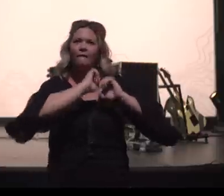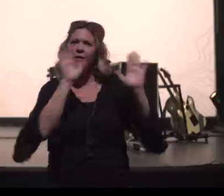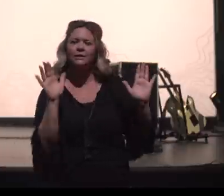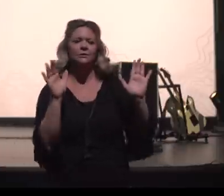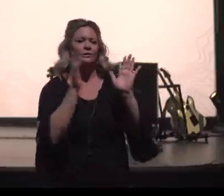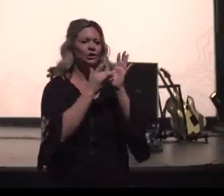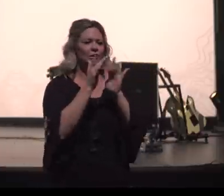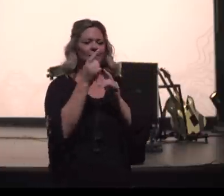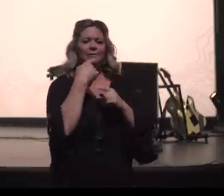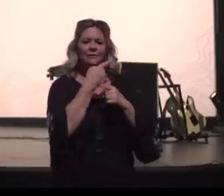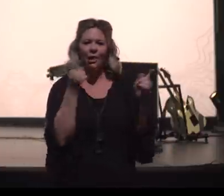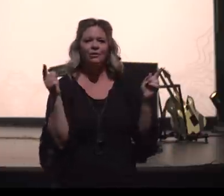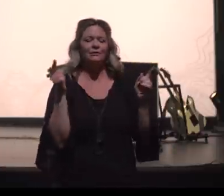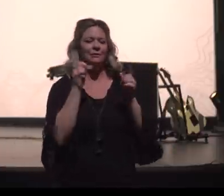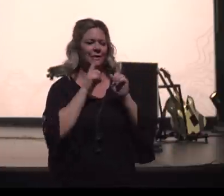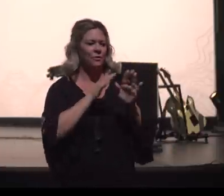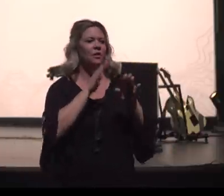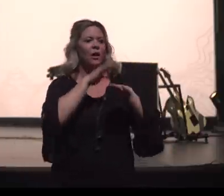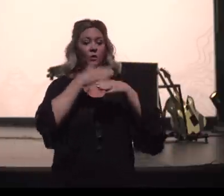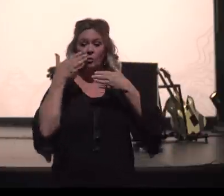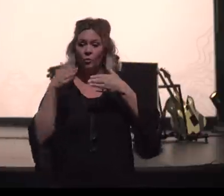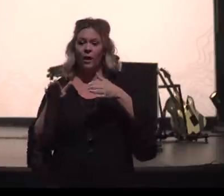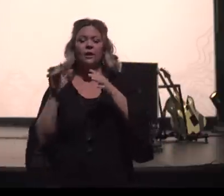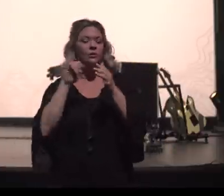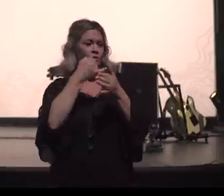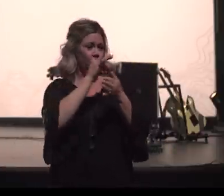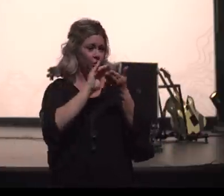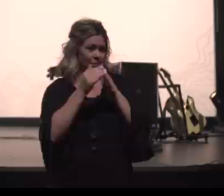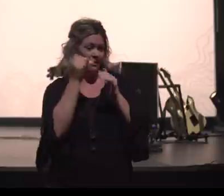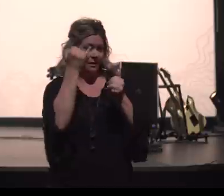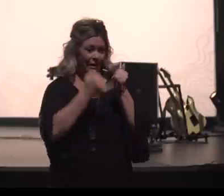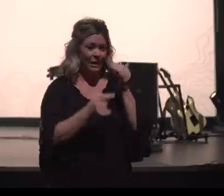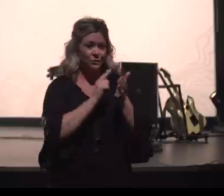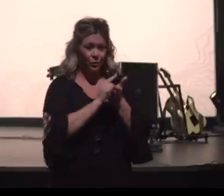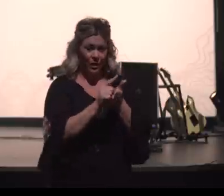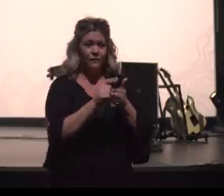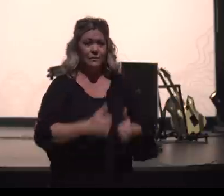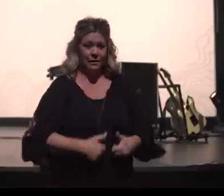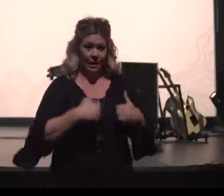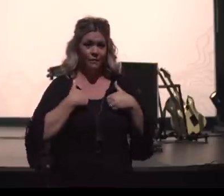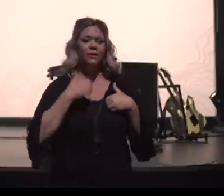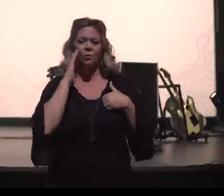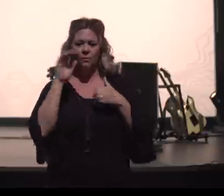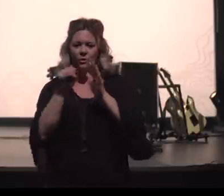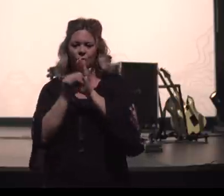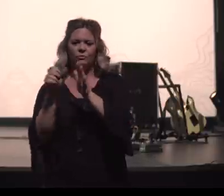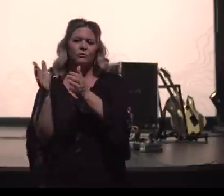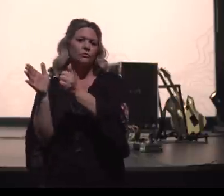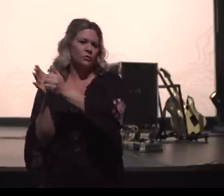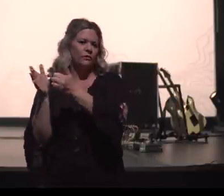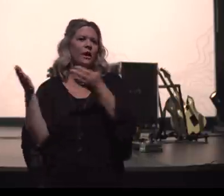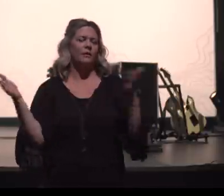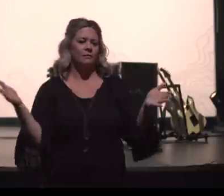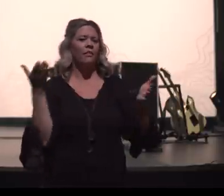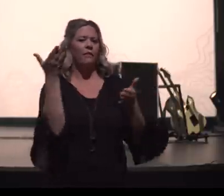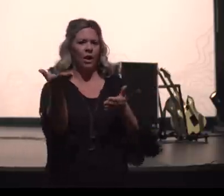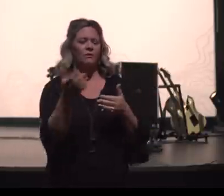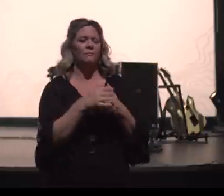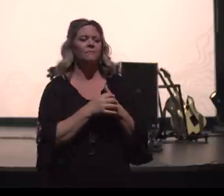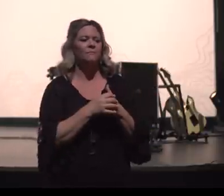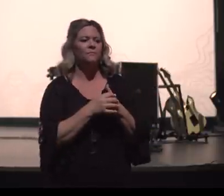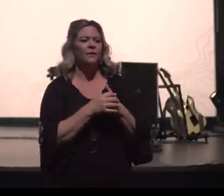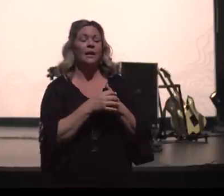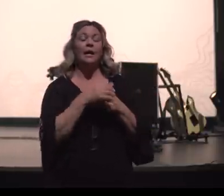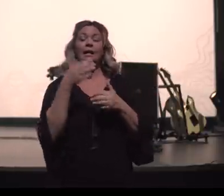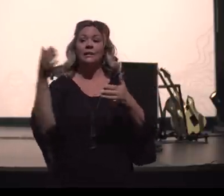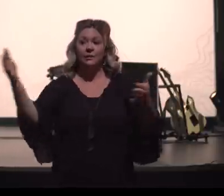is. Jesus was on his way to Jerusalem. That's where he'll be crucified. This is the last week of his life. On the way, he took all the 12. He said, come here. I've been telling you